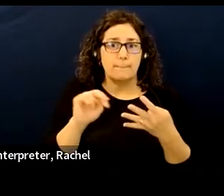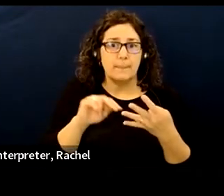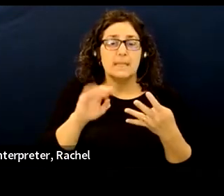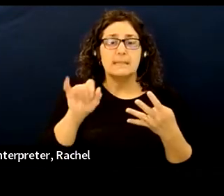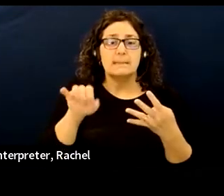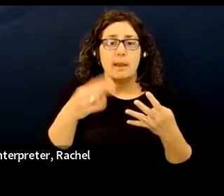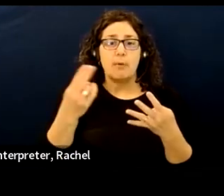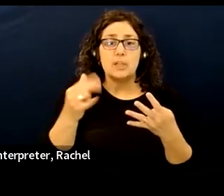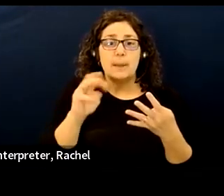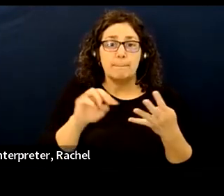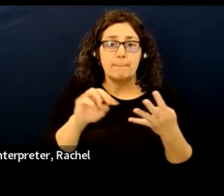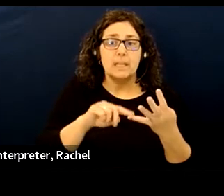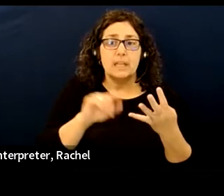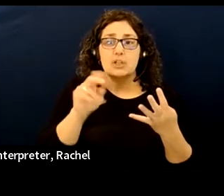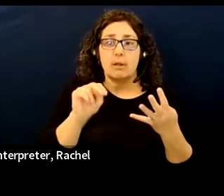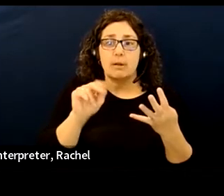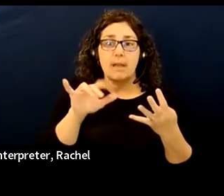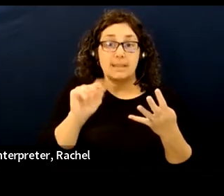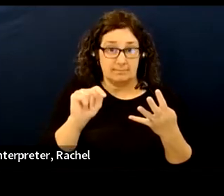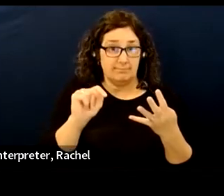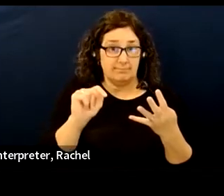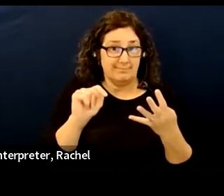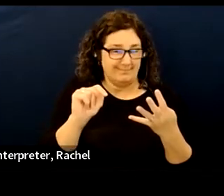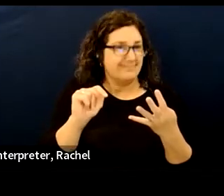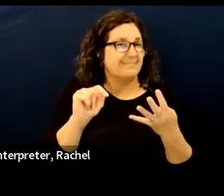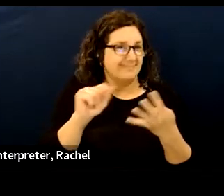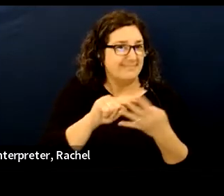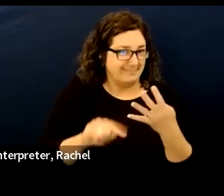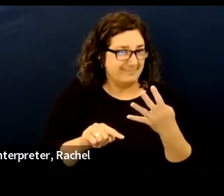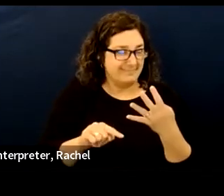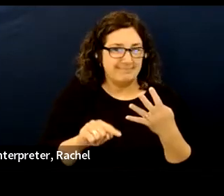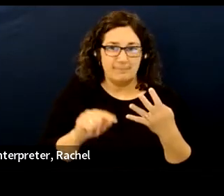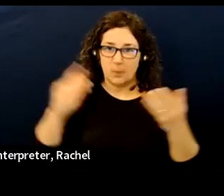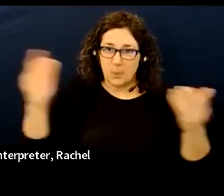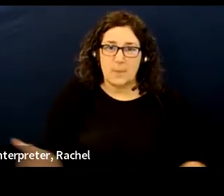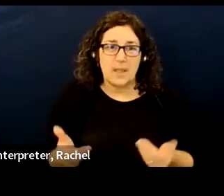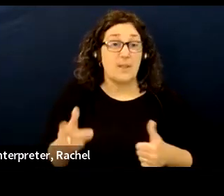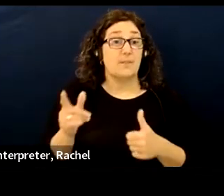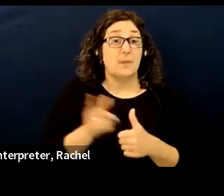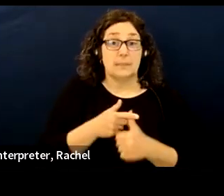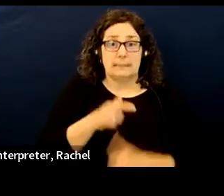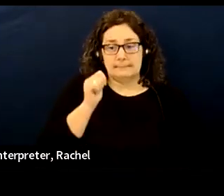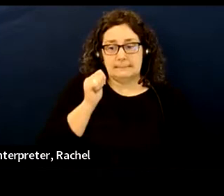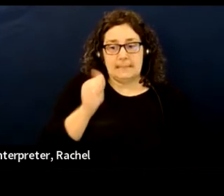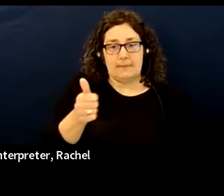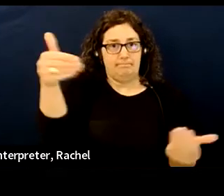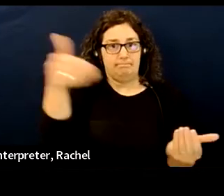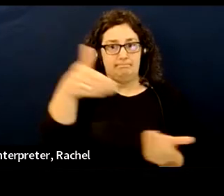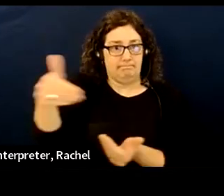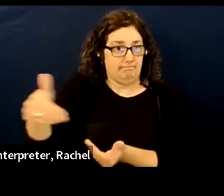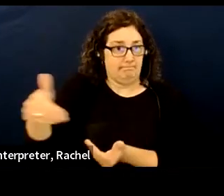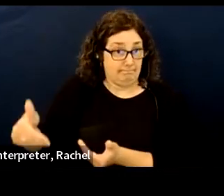and Sean Guist. And we are going to start off with a round of self-introductions.